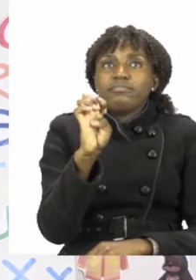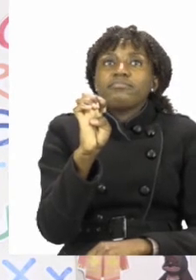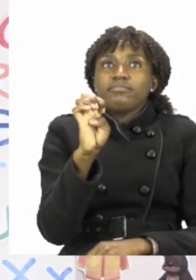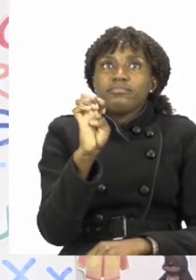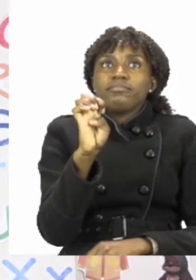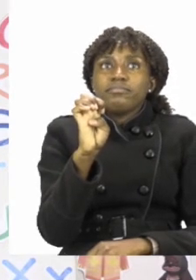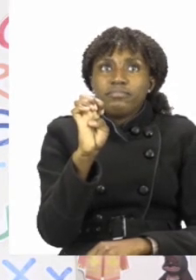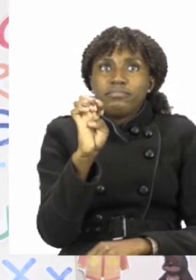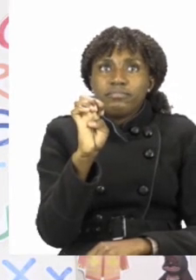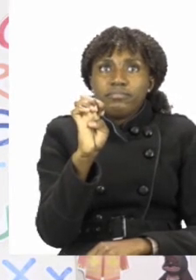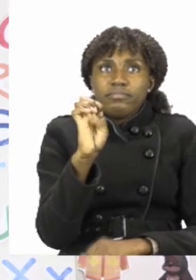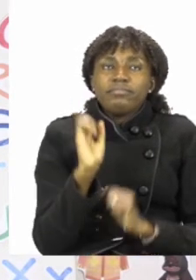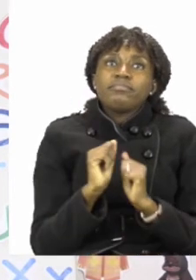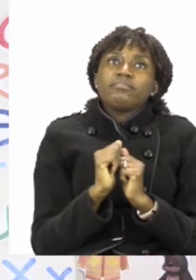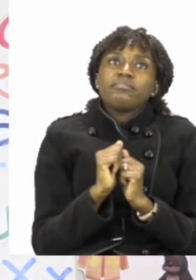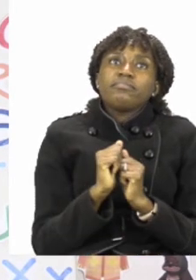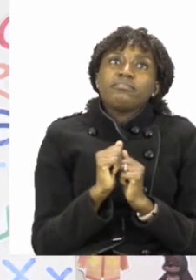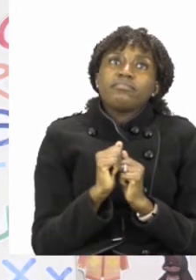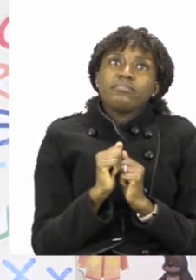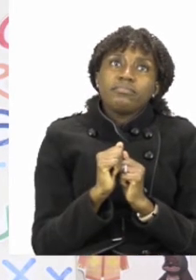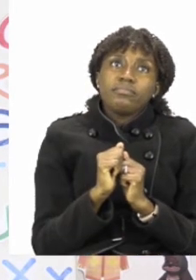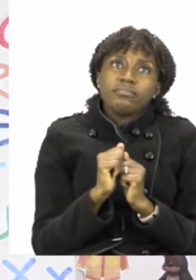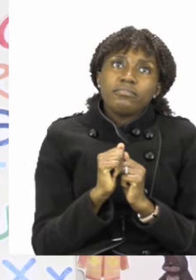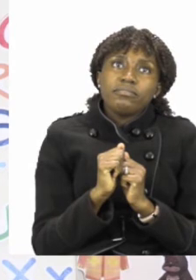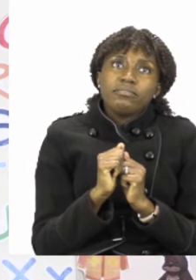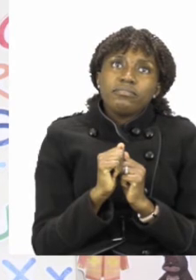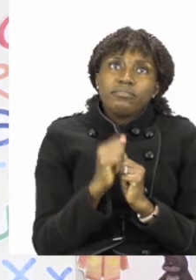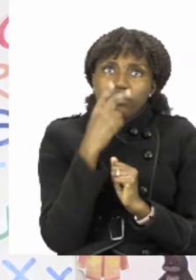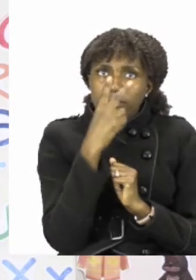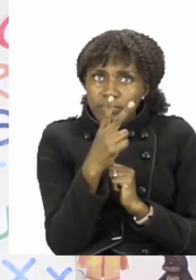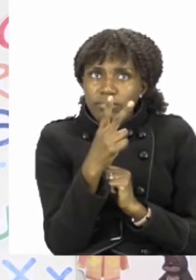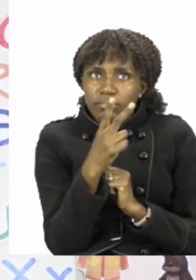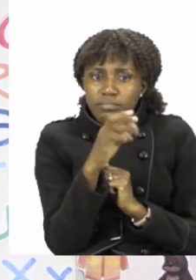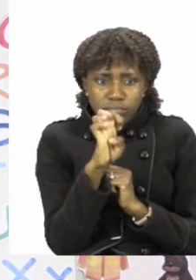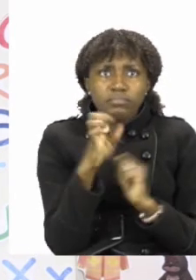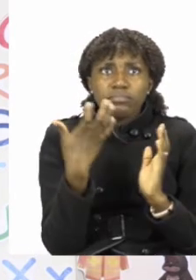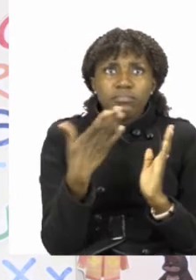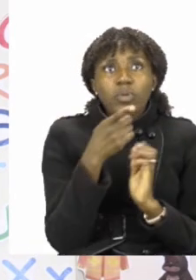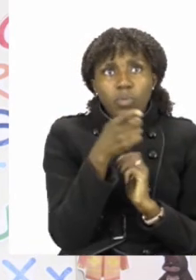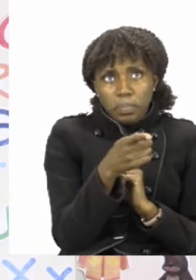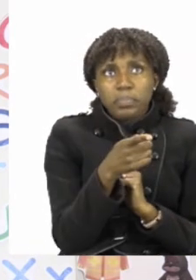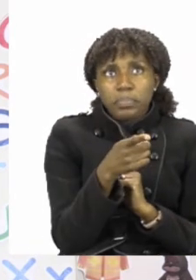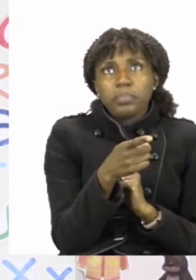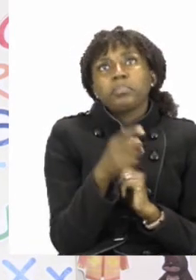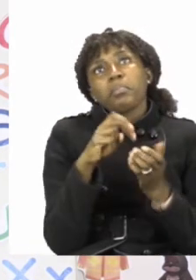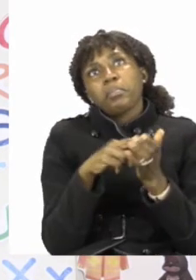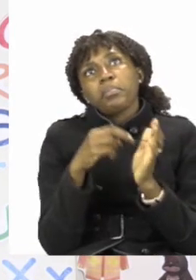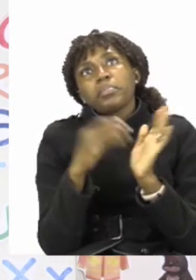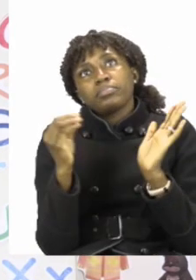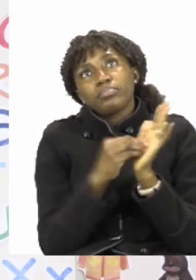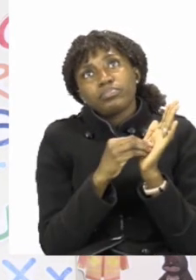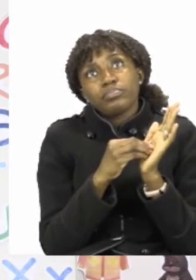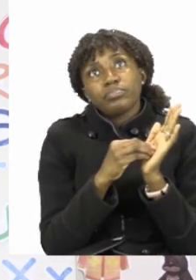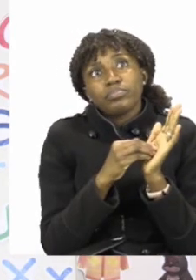start its word. So we need to look for an E. And it looks like E is